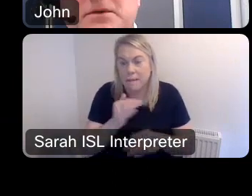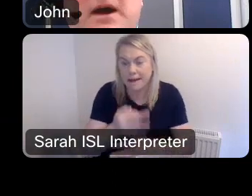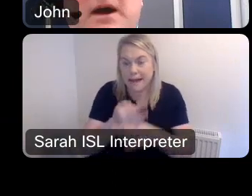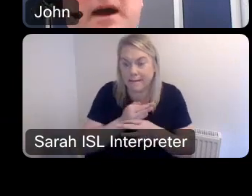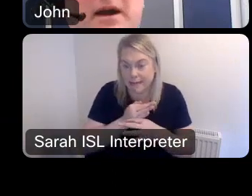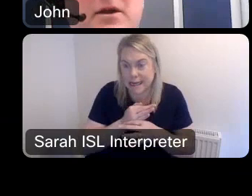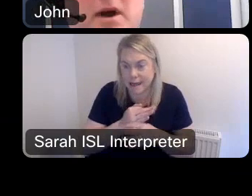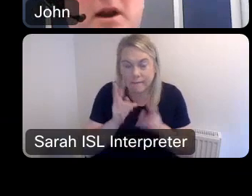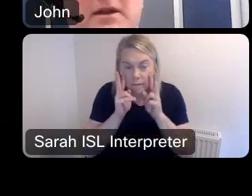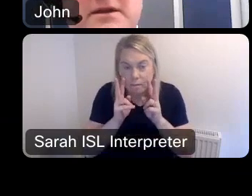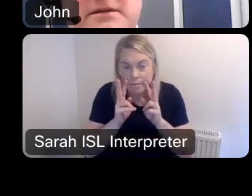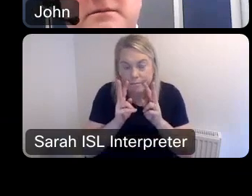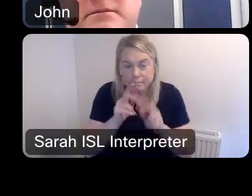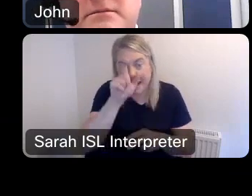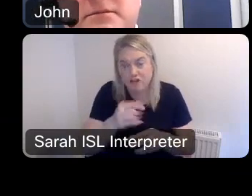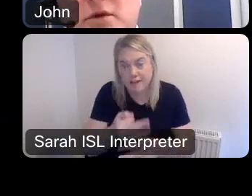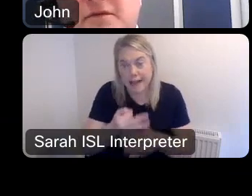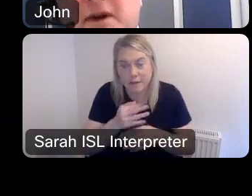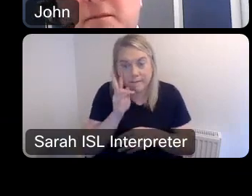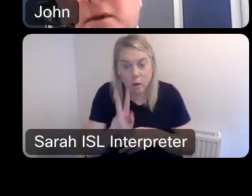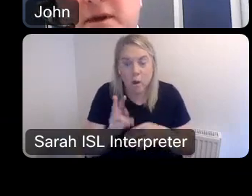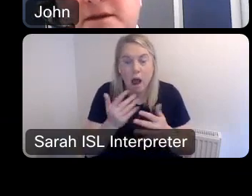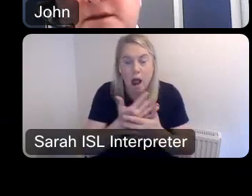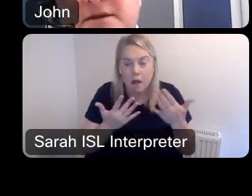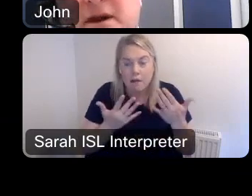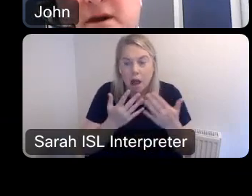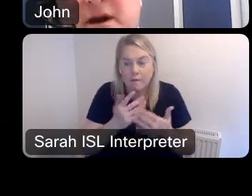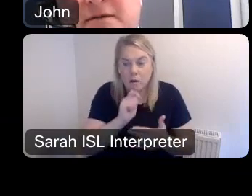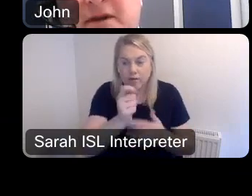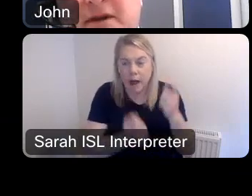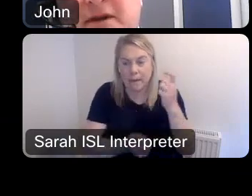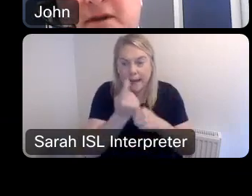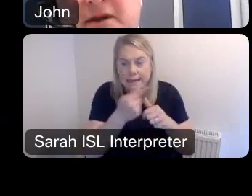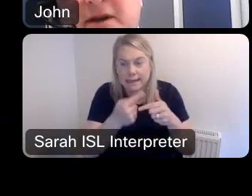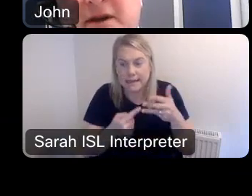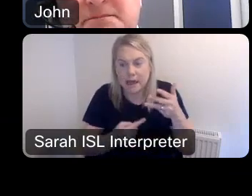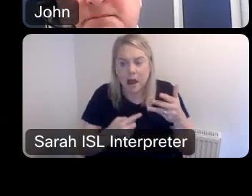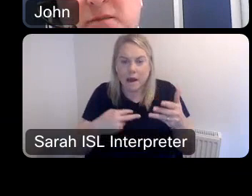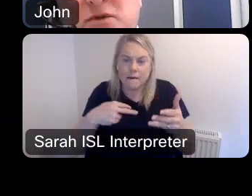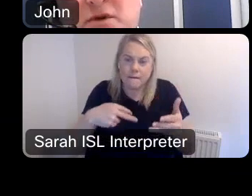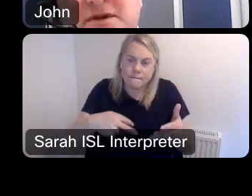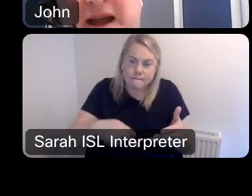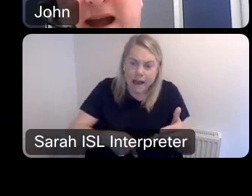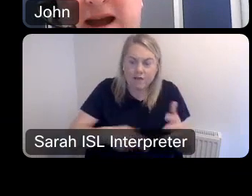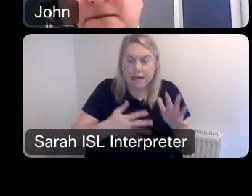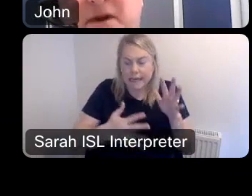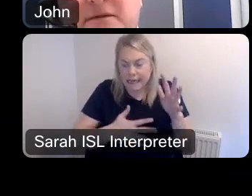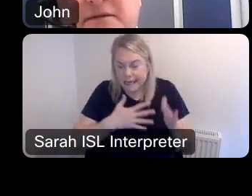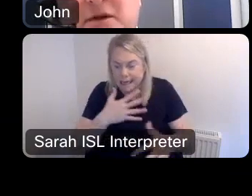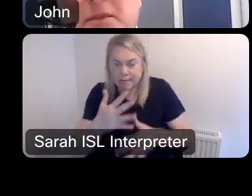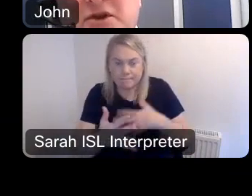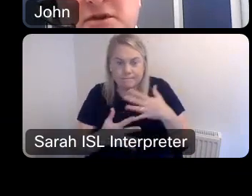a lot of these notifiable incidents are very kind of much weighted towards acts